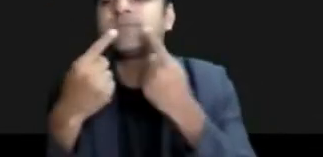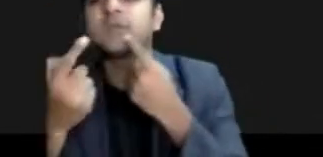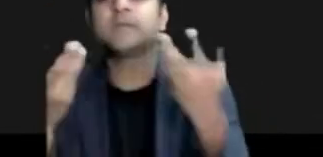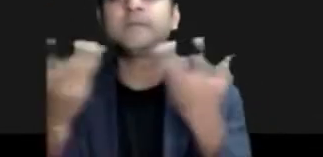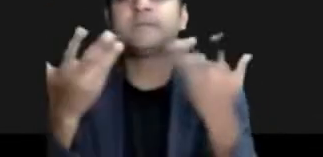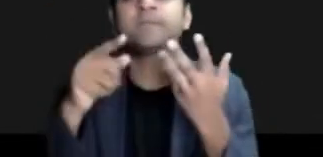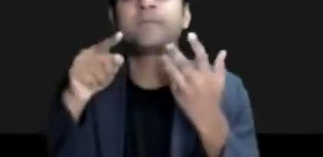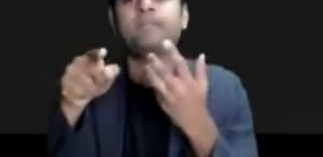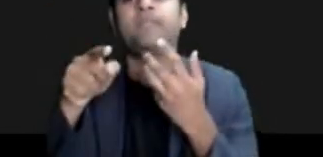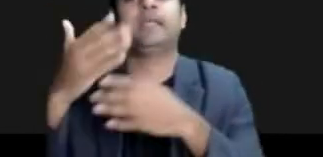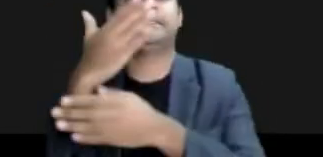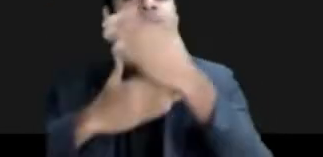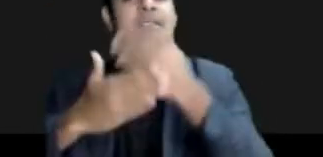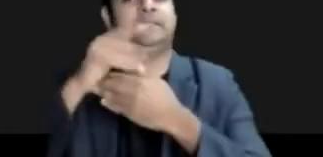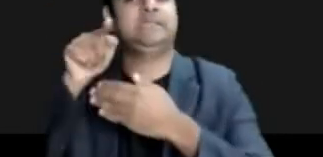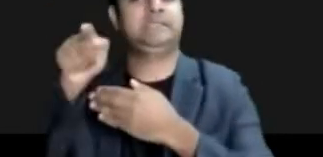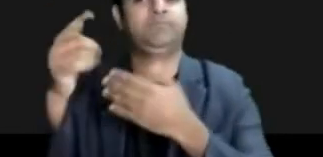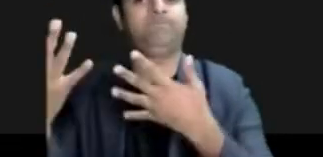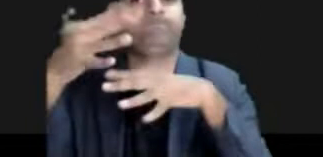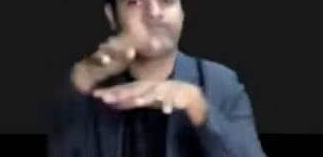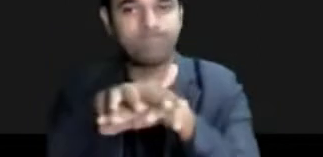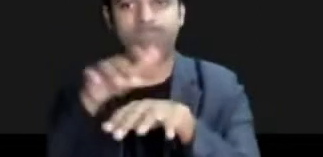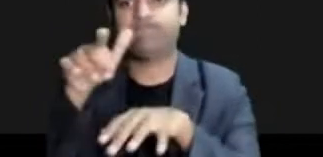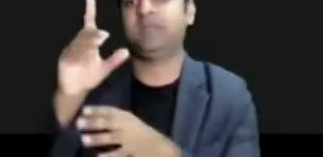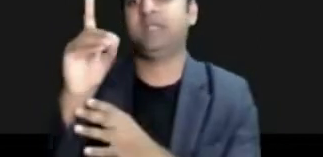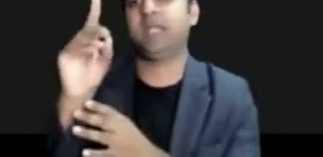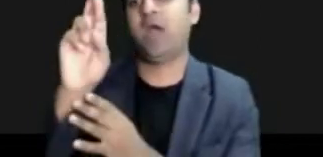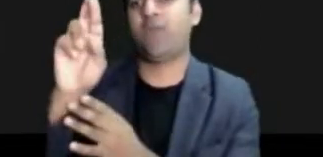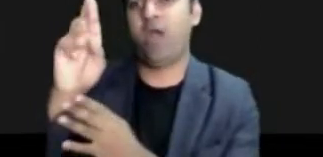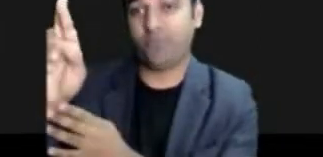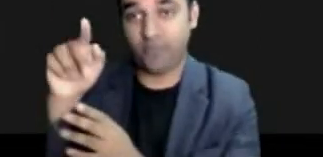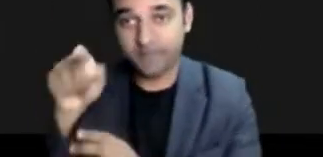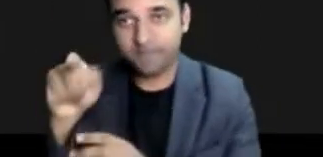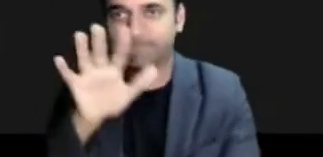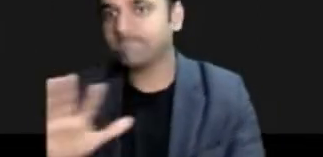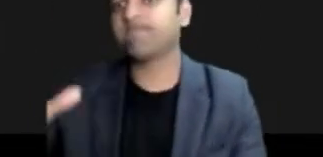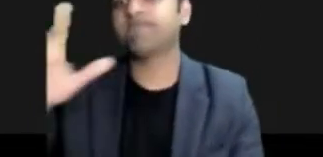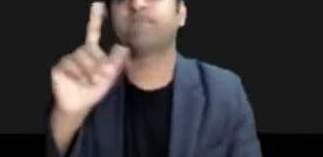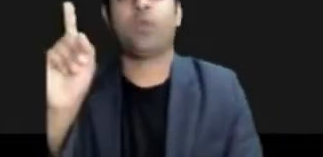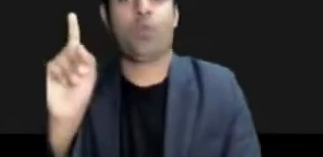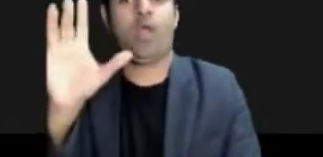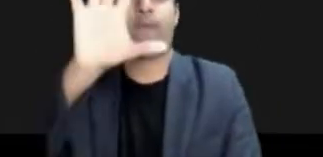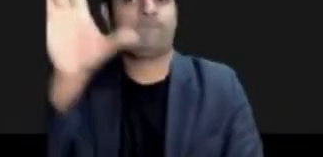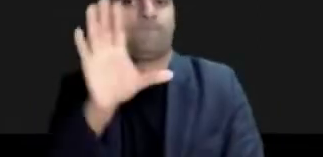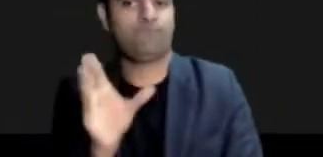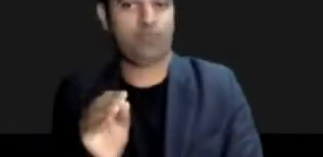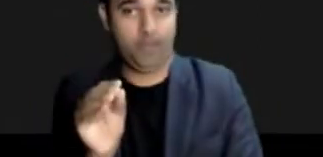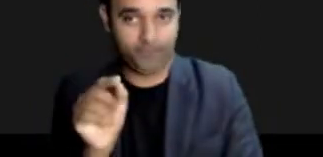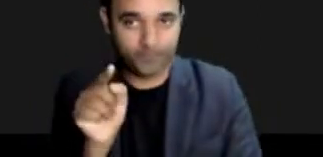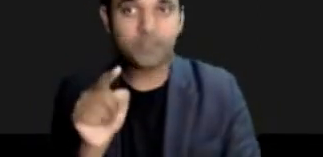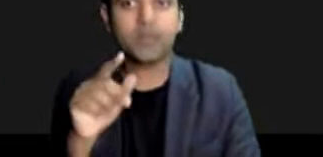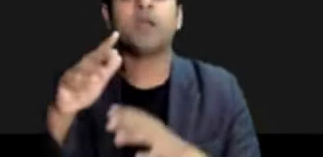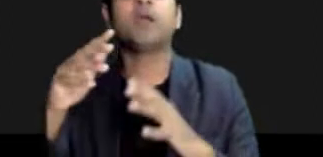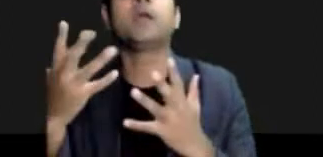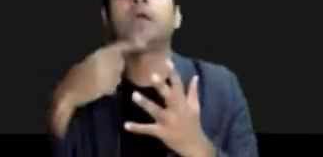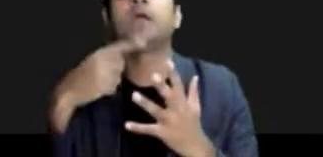and opportunities in strengthening disability inclusion in DRR across Africa. And we will try to share current state of